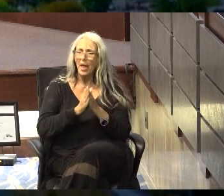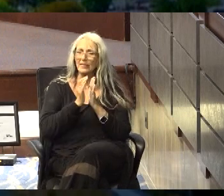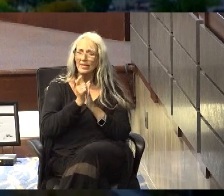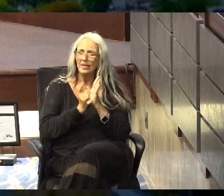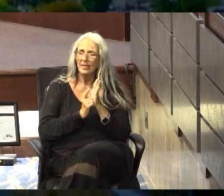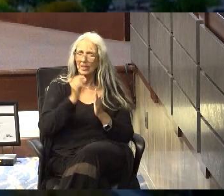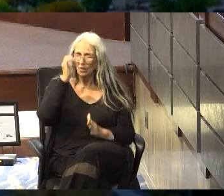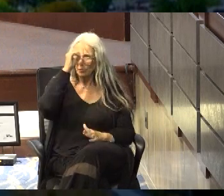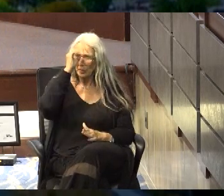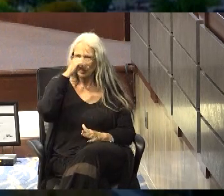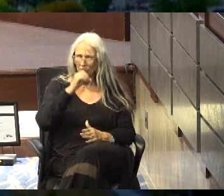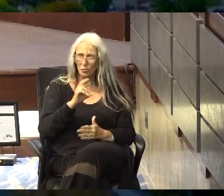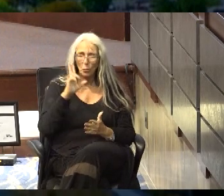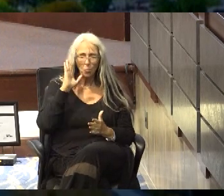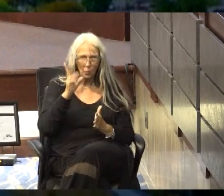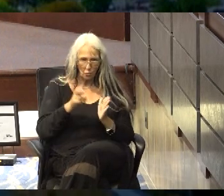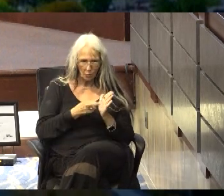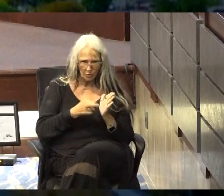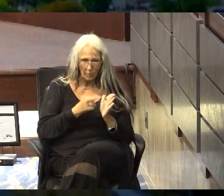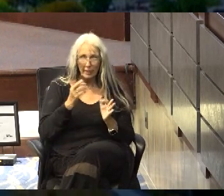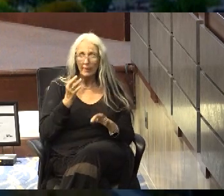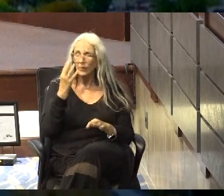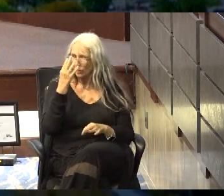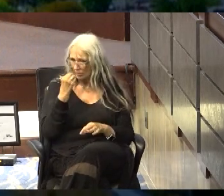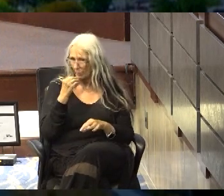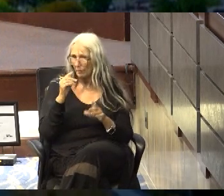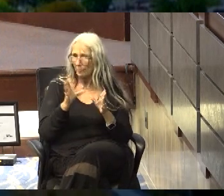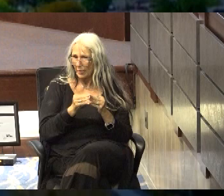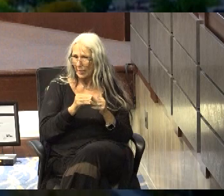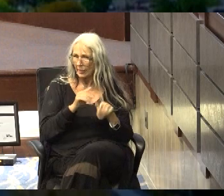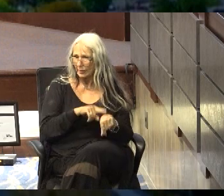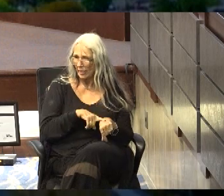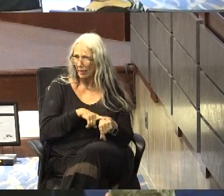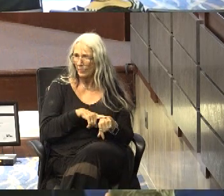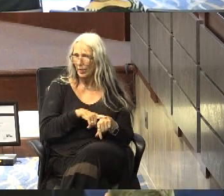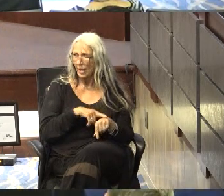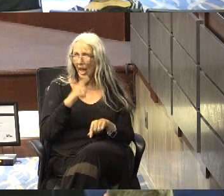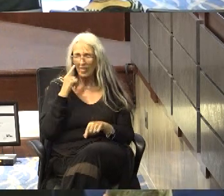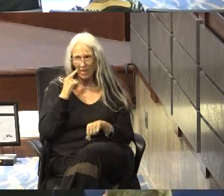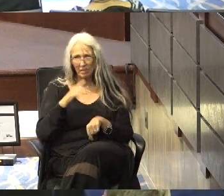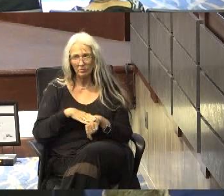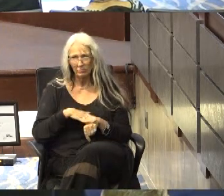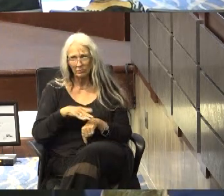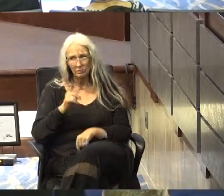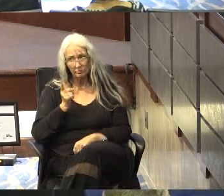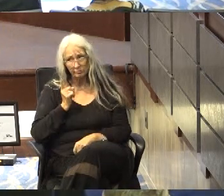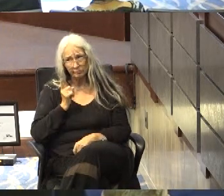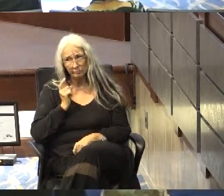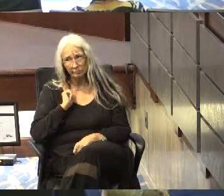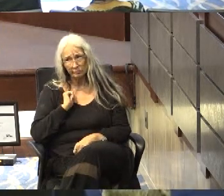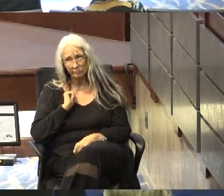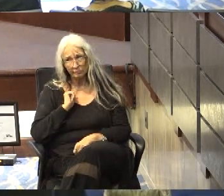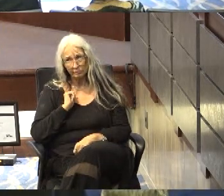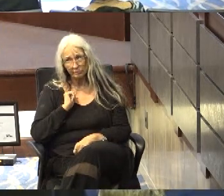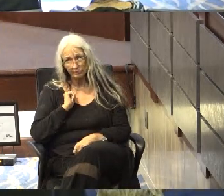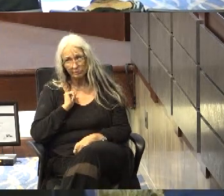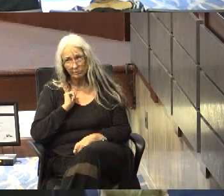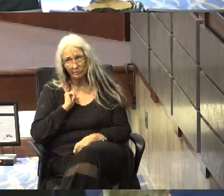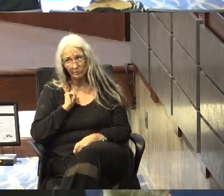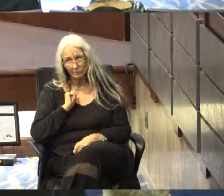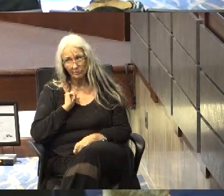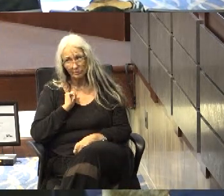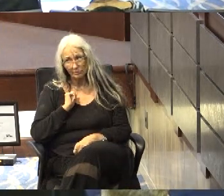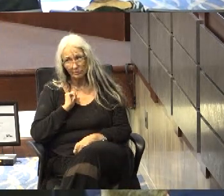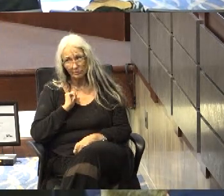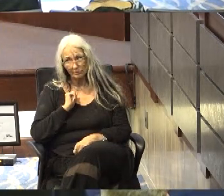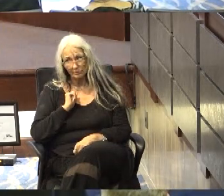We're going to research it. If you fall asleep during the meeting, I think we lose quorum. Jennifer's going to check. But, yeah. So. I'm up. I'm